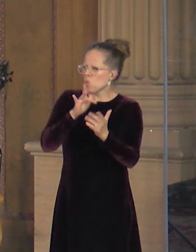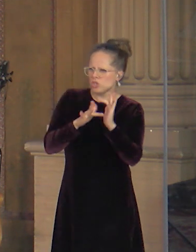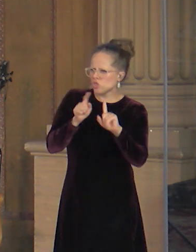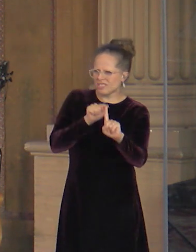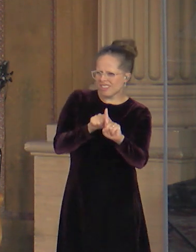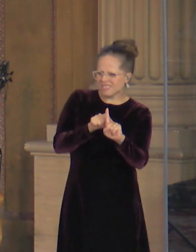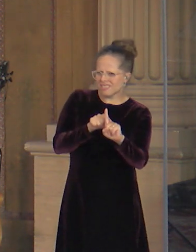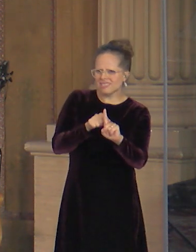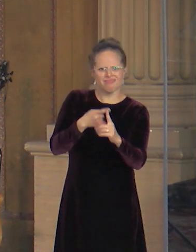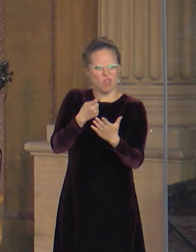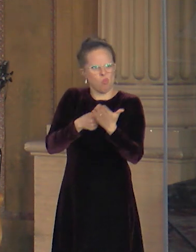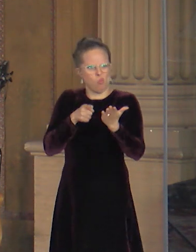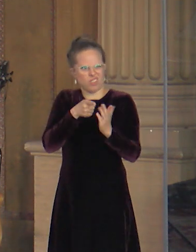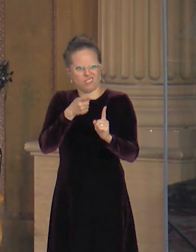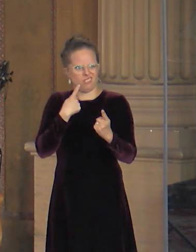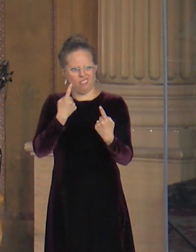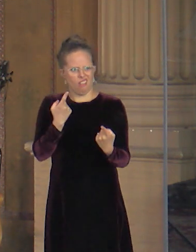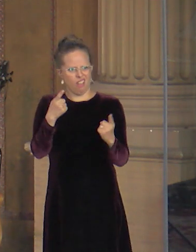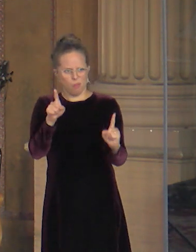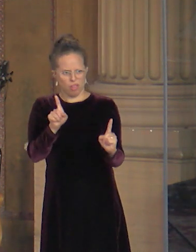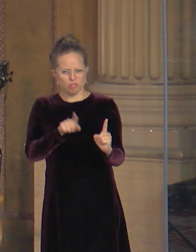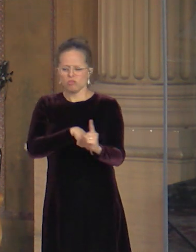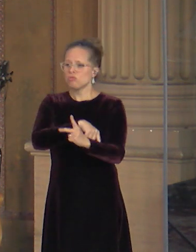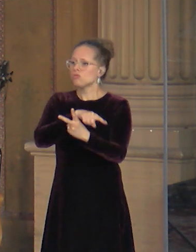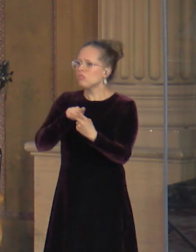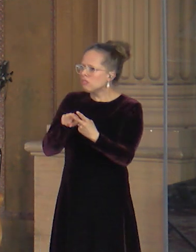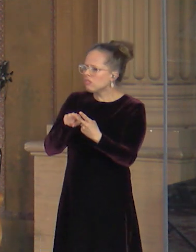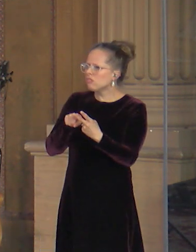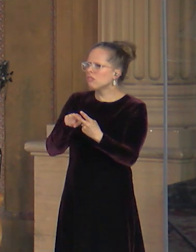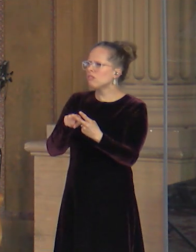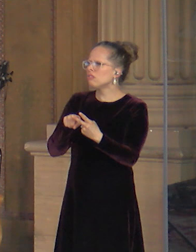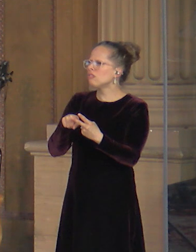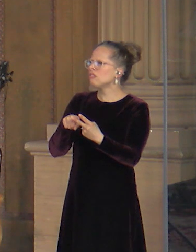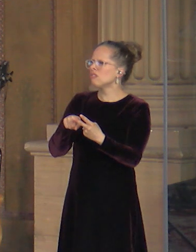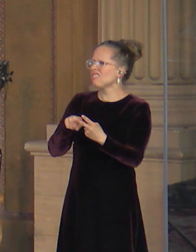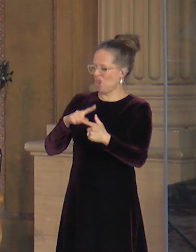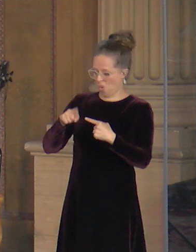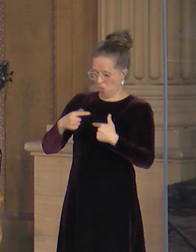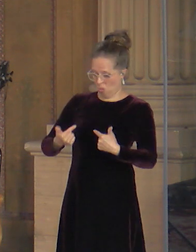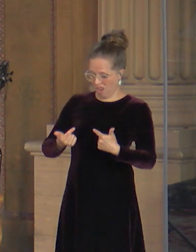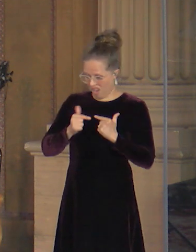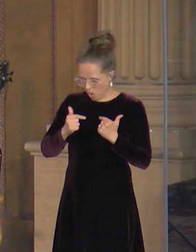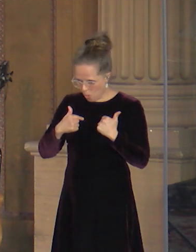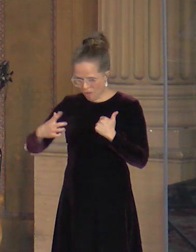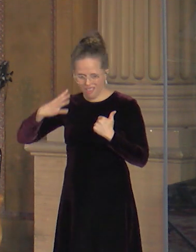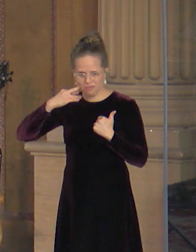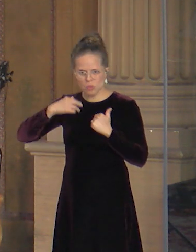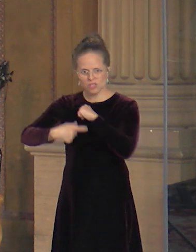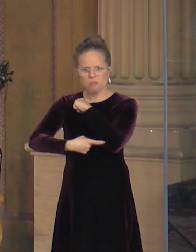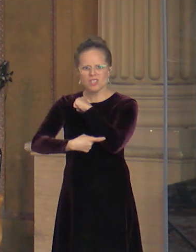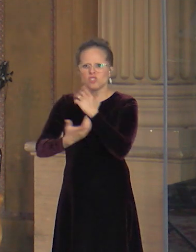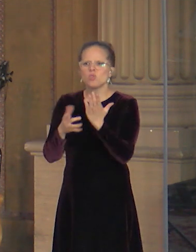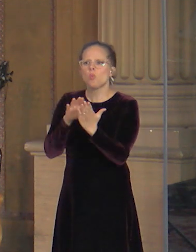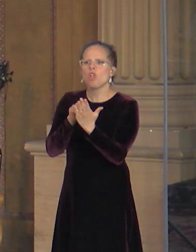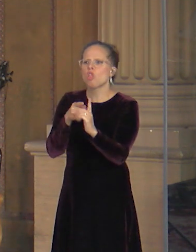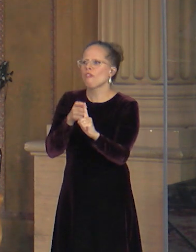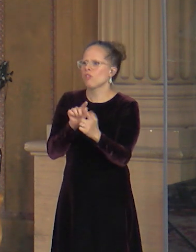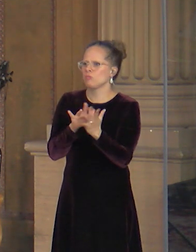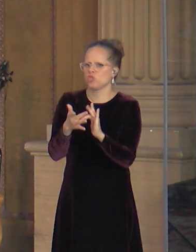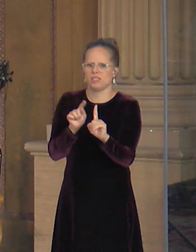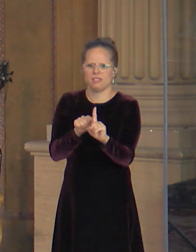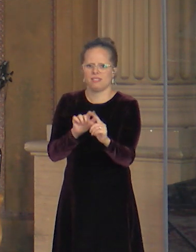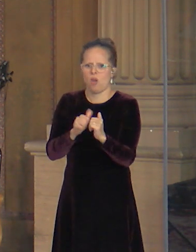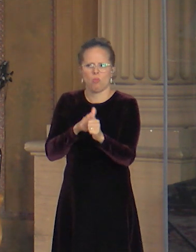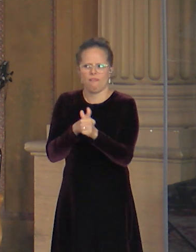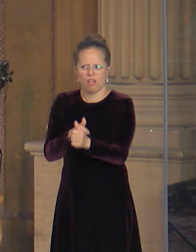history with this temptation here and then also what we can learn about our temptation is we strive to follow him now what we